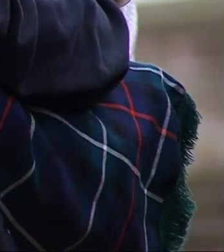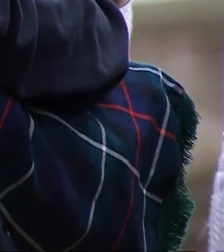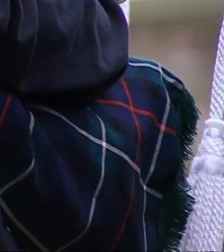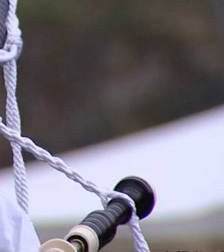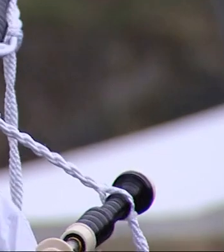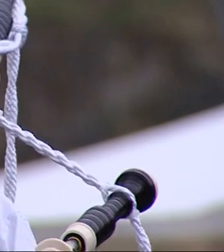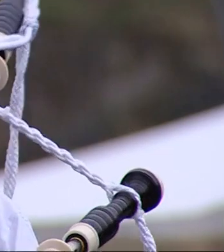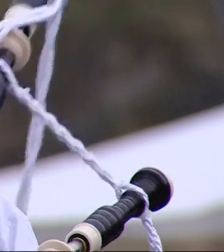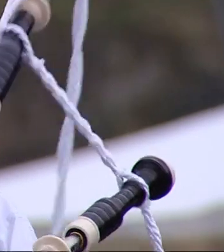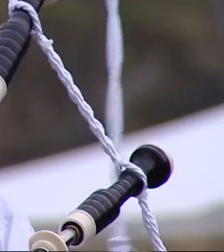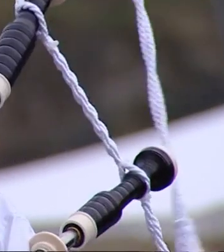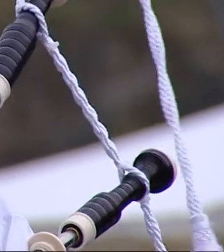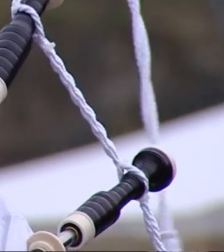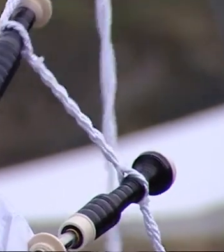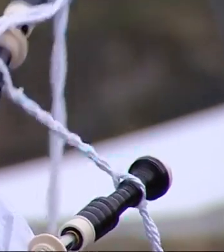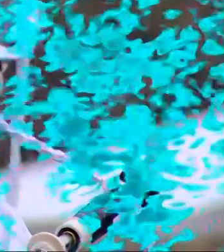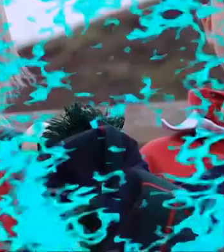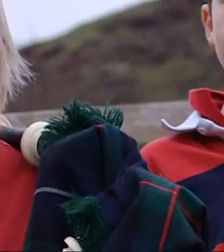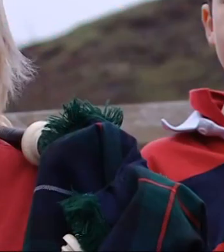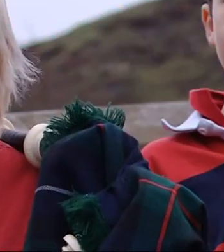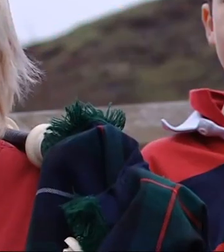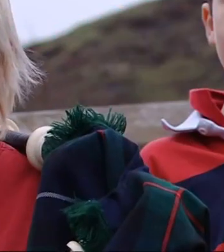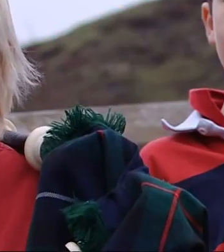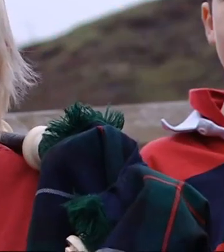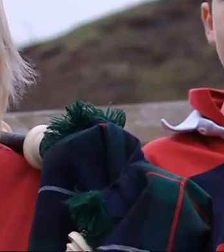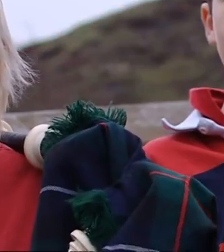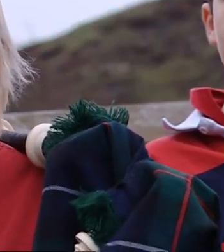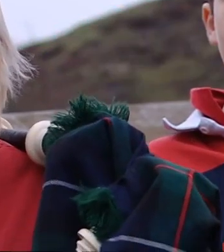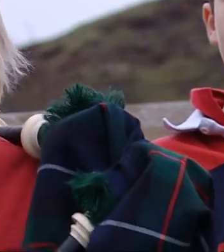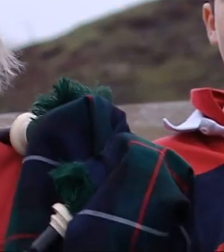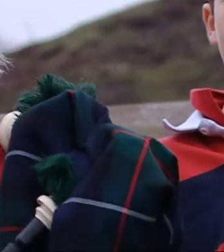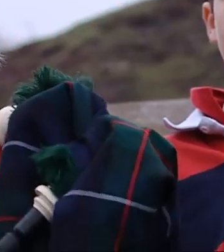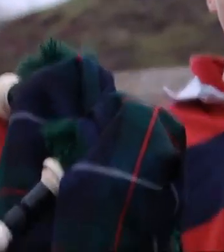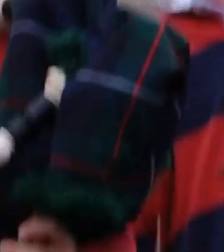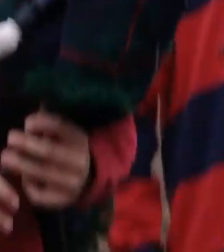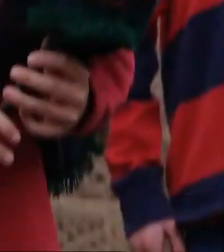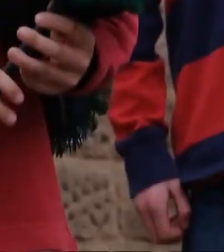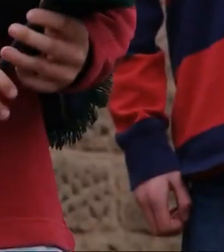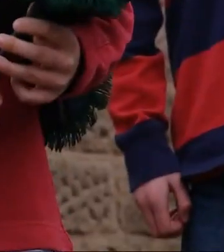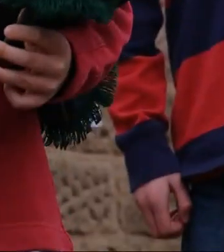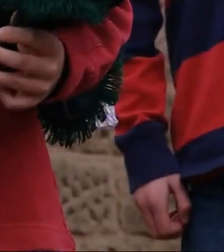bag to push air through these bigger pipes to make the noise. You play the tune on this part a bit like a recorder.